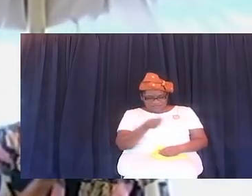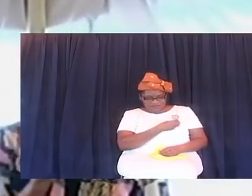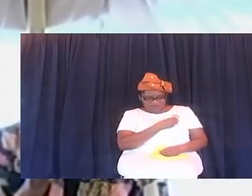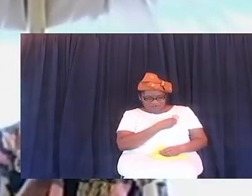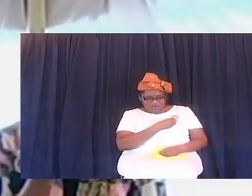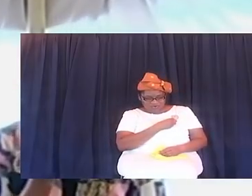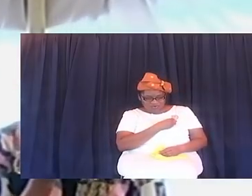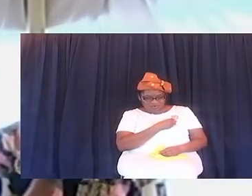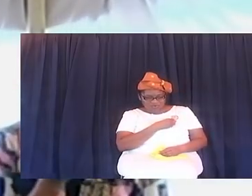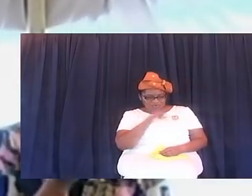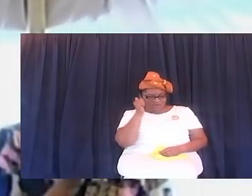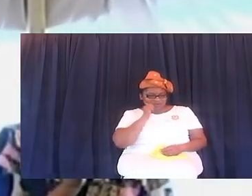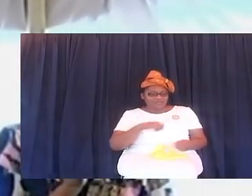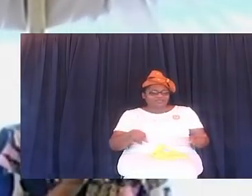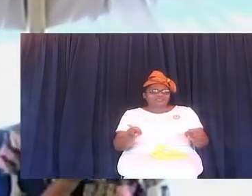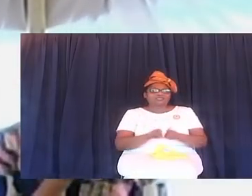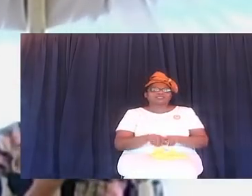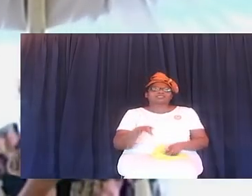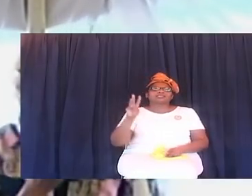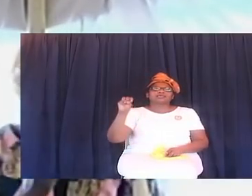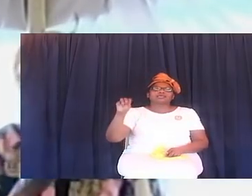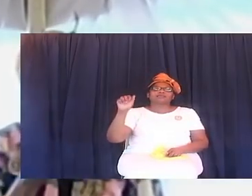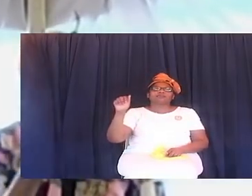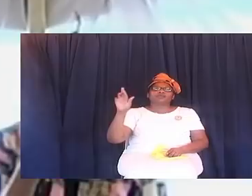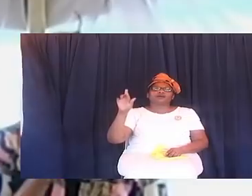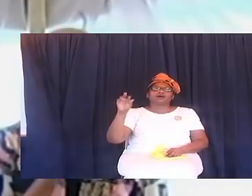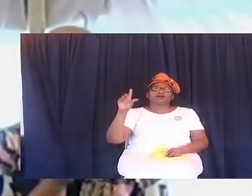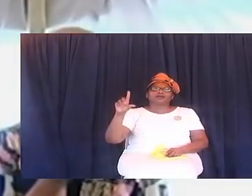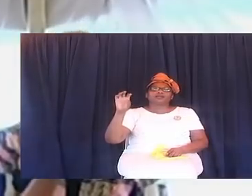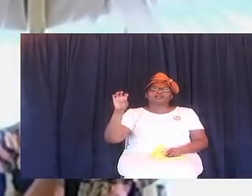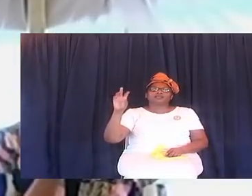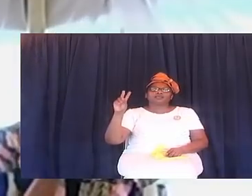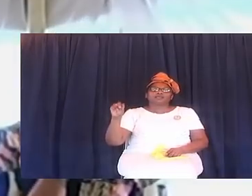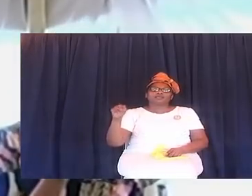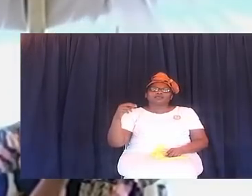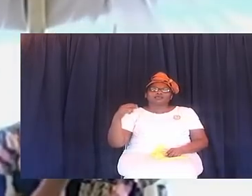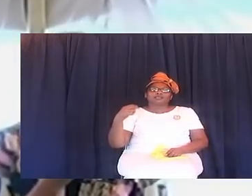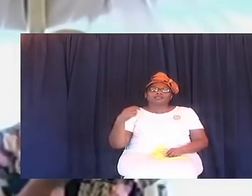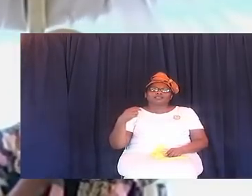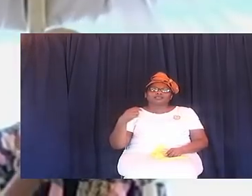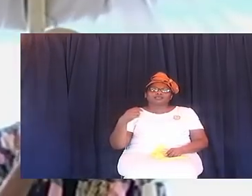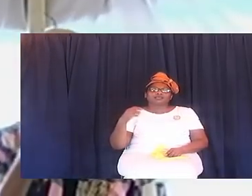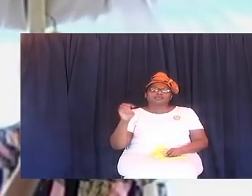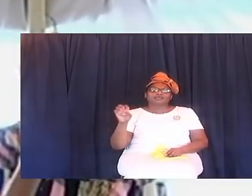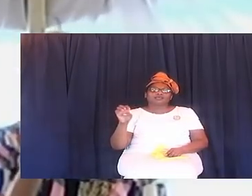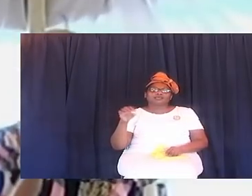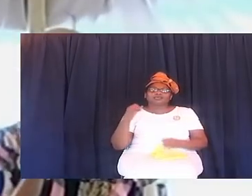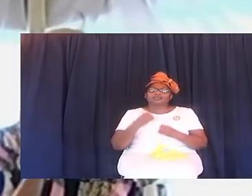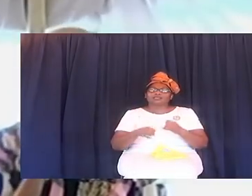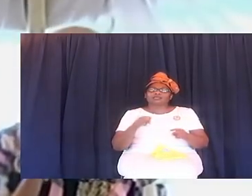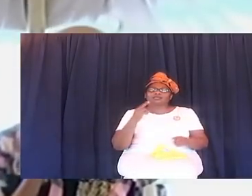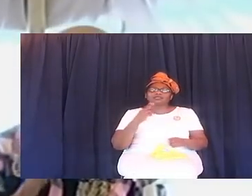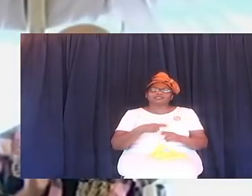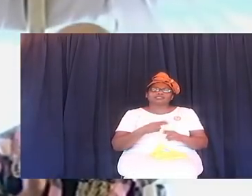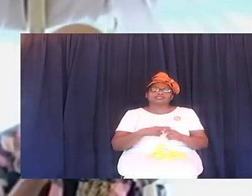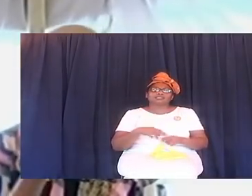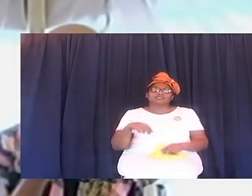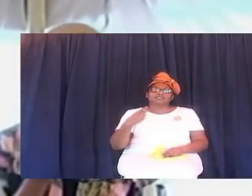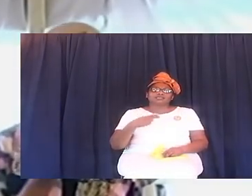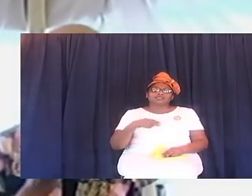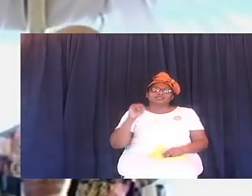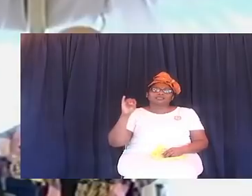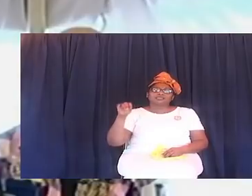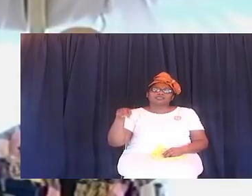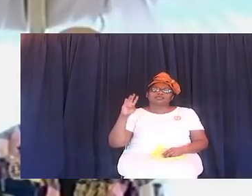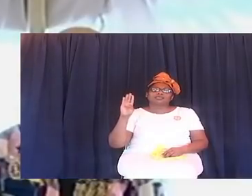dear sister, Marlene Hibbert. Amen. You know, the thing about the sister, in my